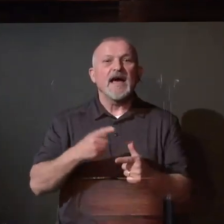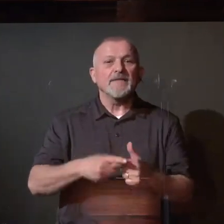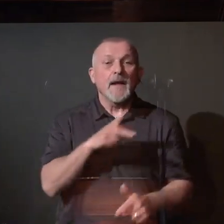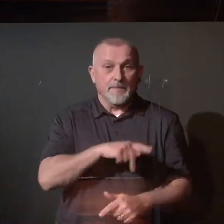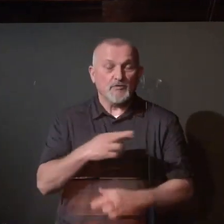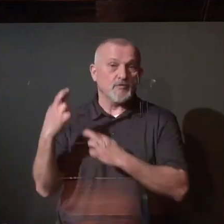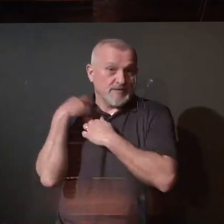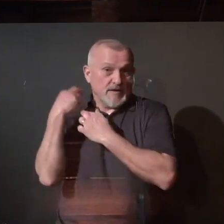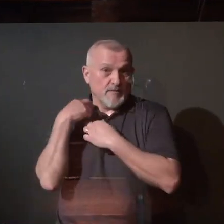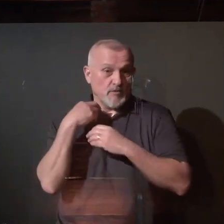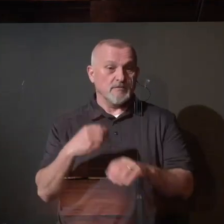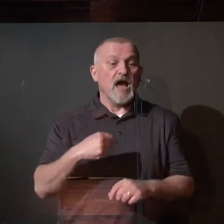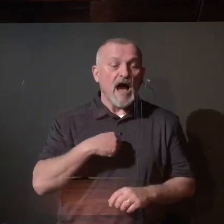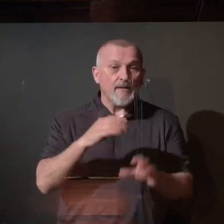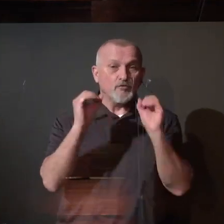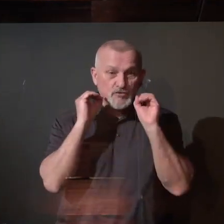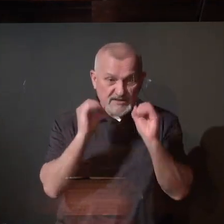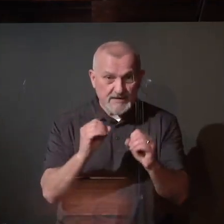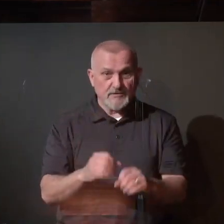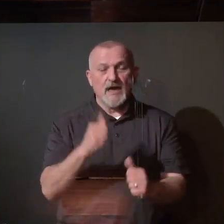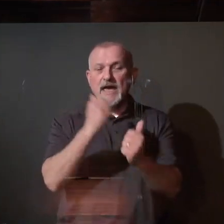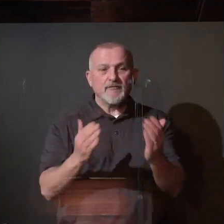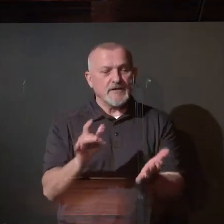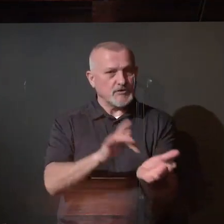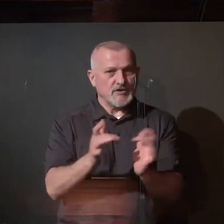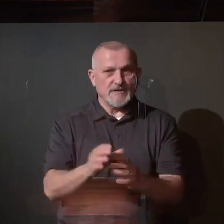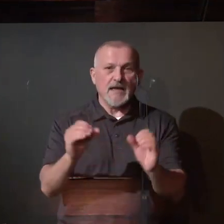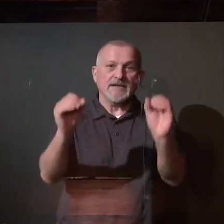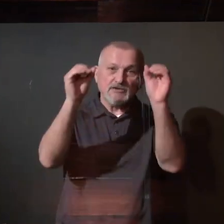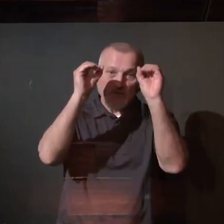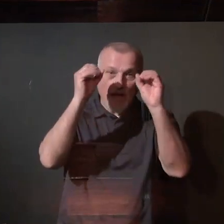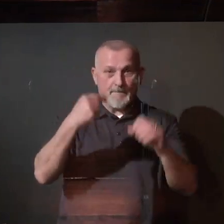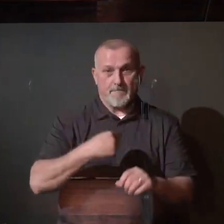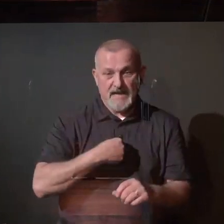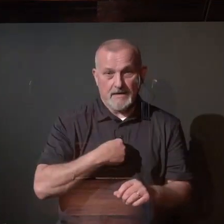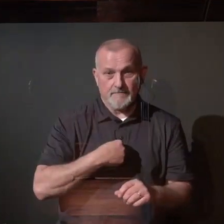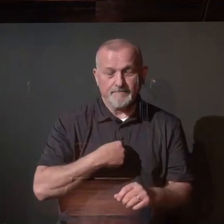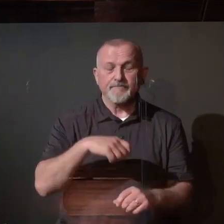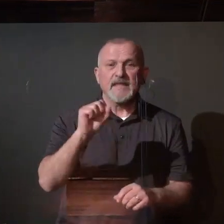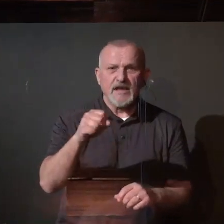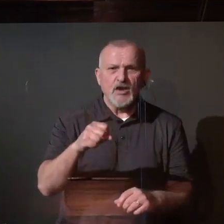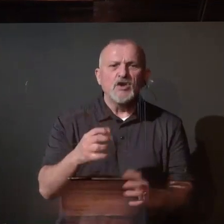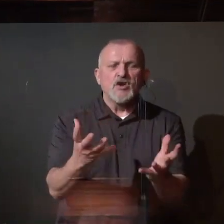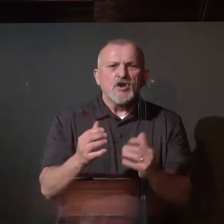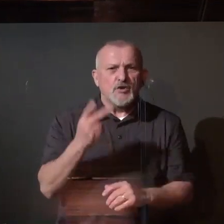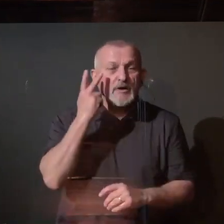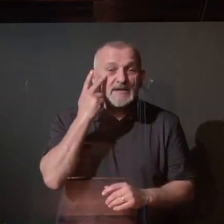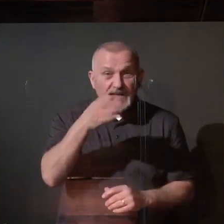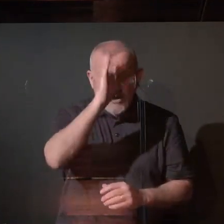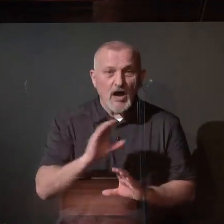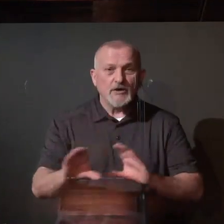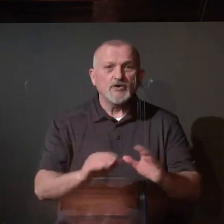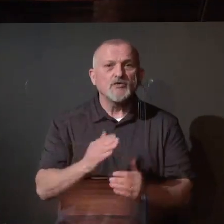to teach them everything that Jesus has taught me. Yes. You want to see them move? You want to see